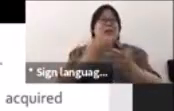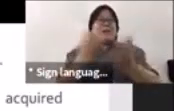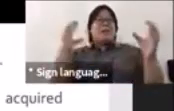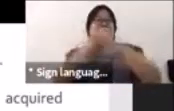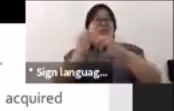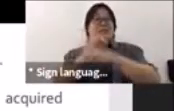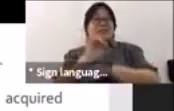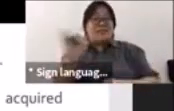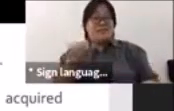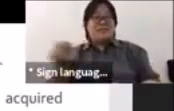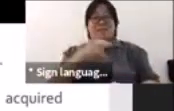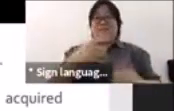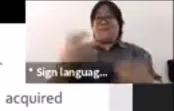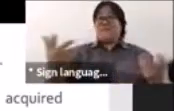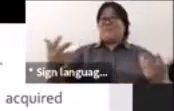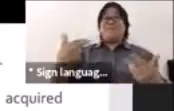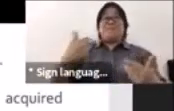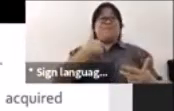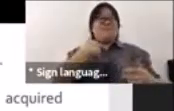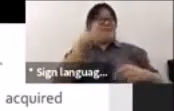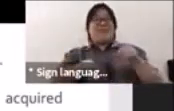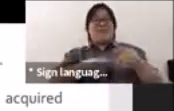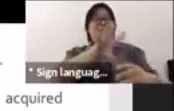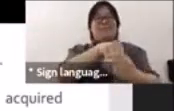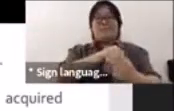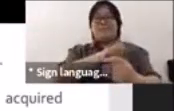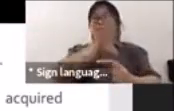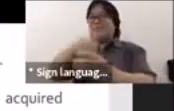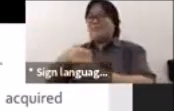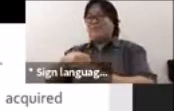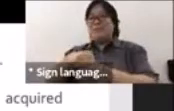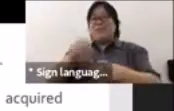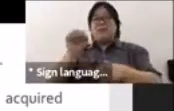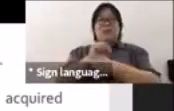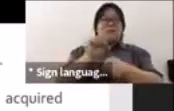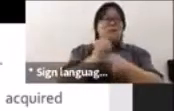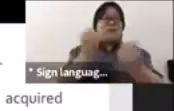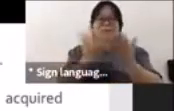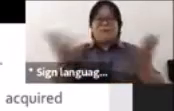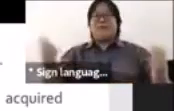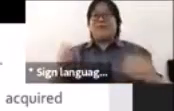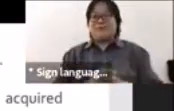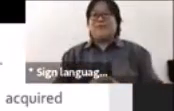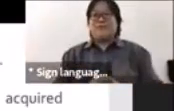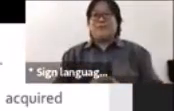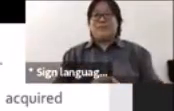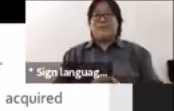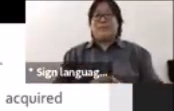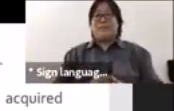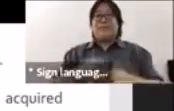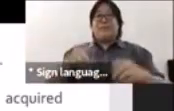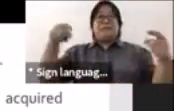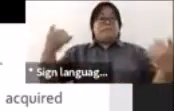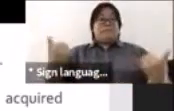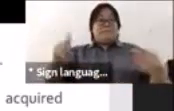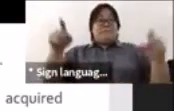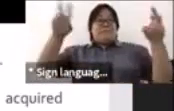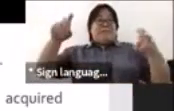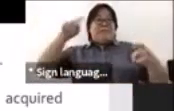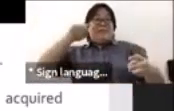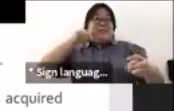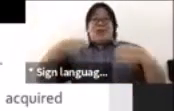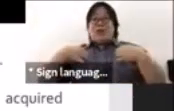because they have restricted participation. Now the to addressing of this sexual health complication is meager,